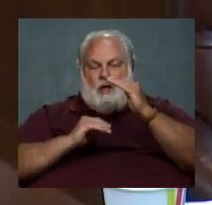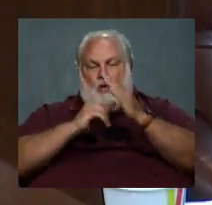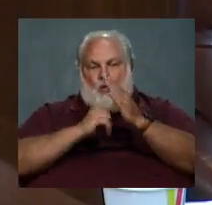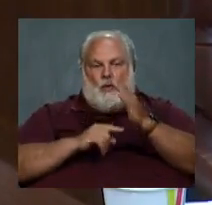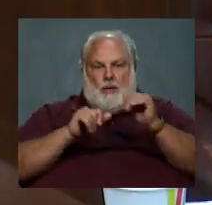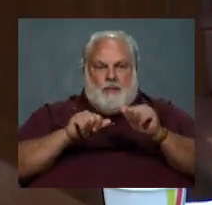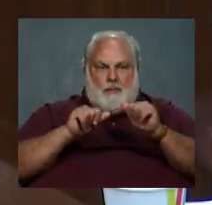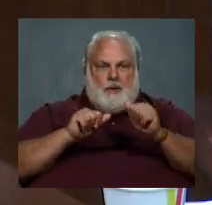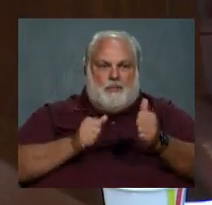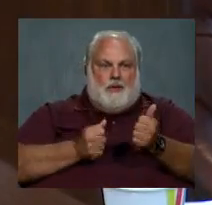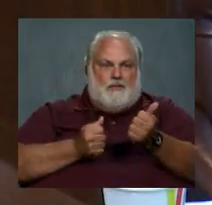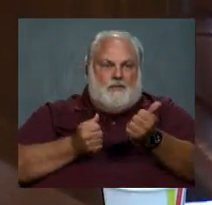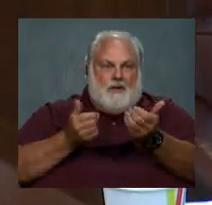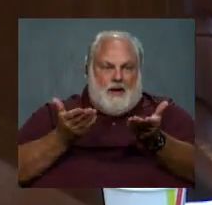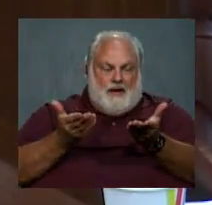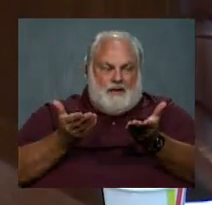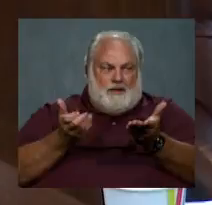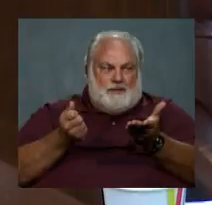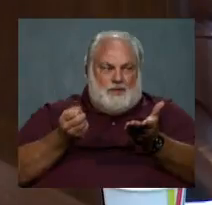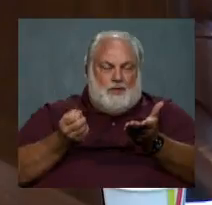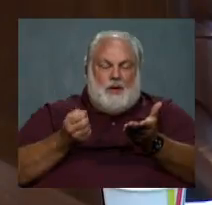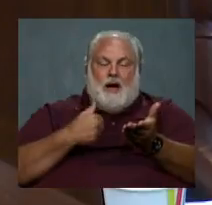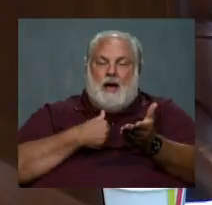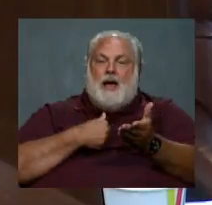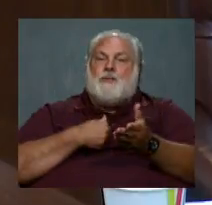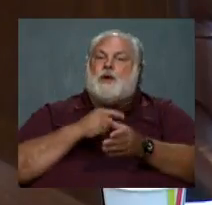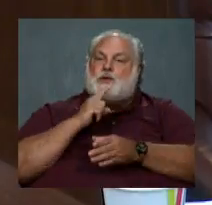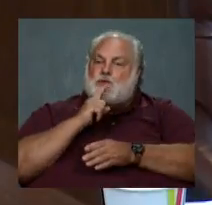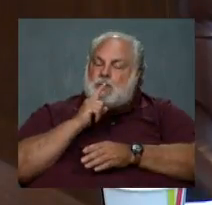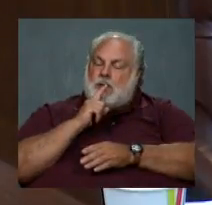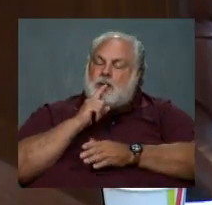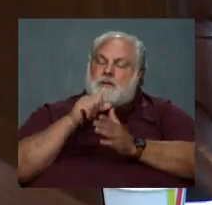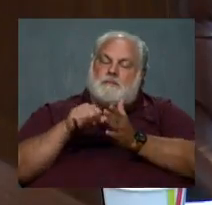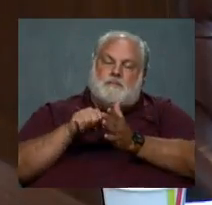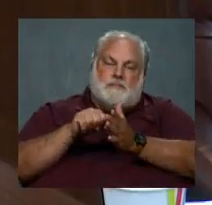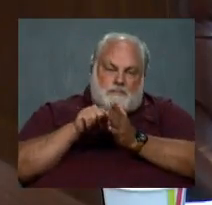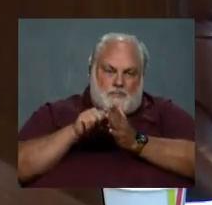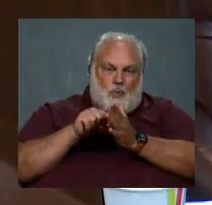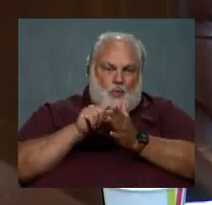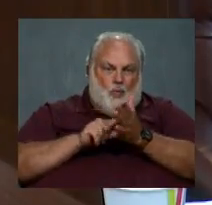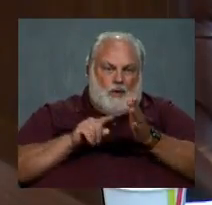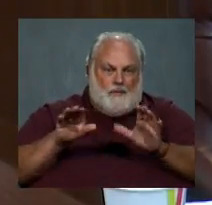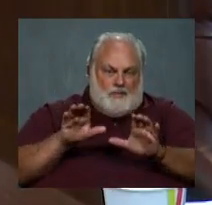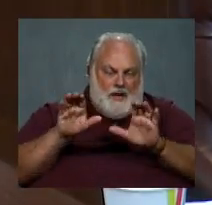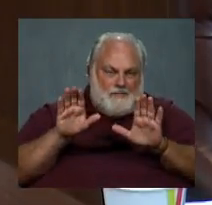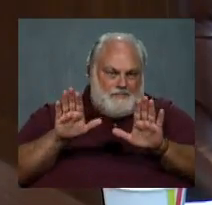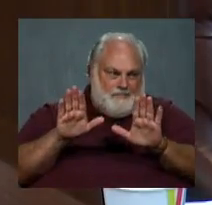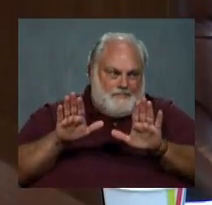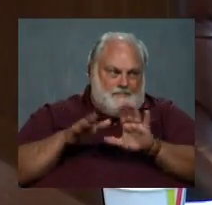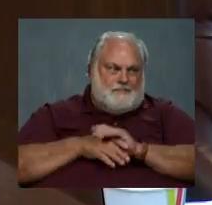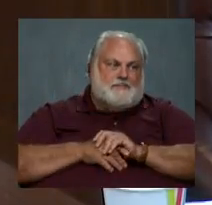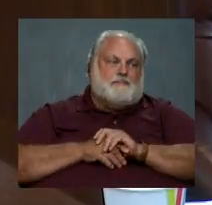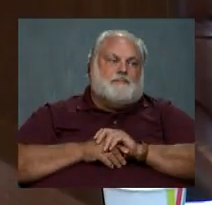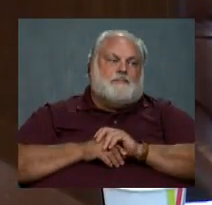you'd provide, and so I think what you and your committee did was great.